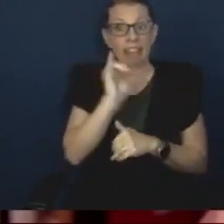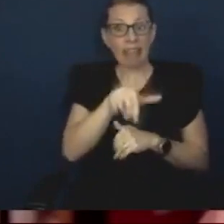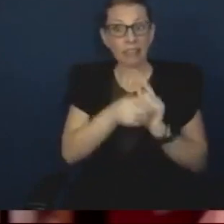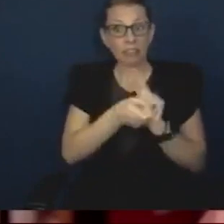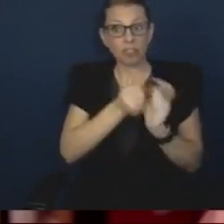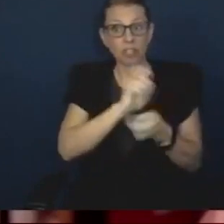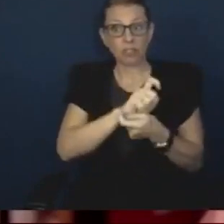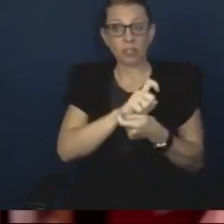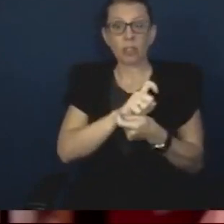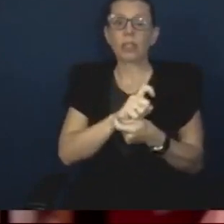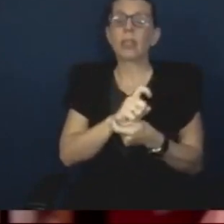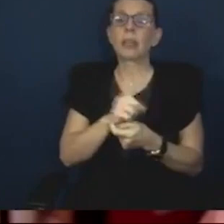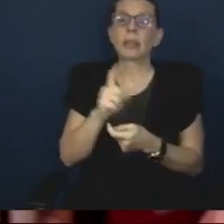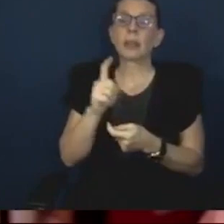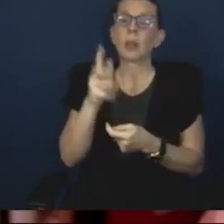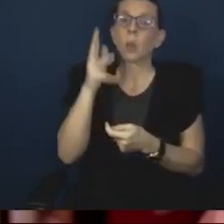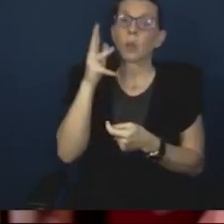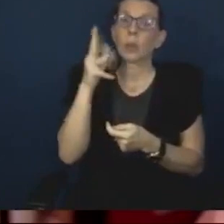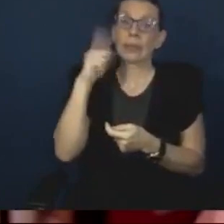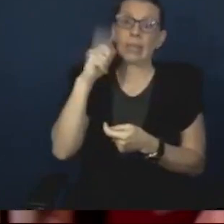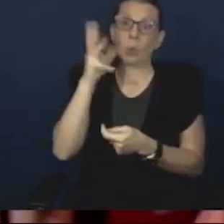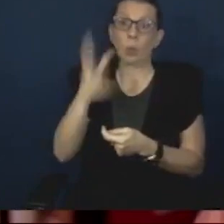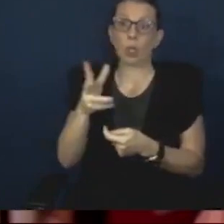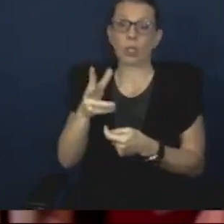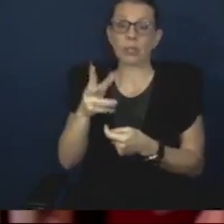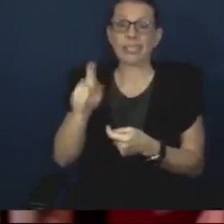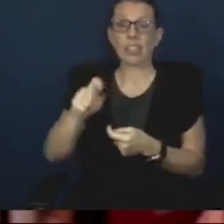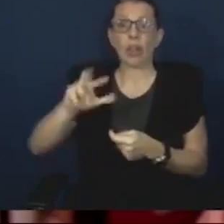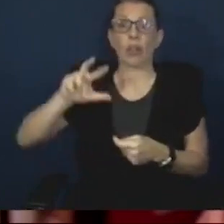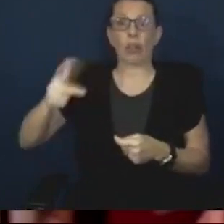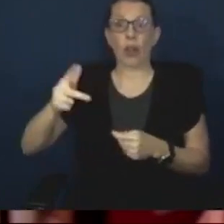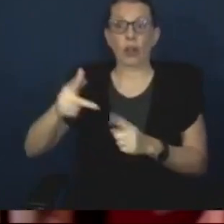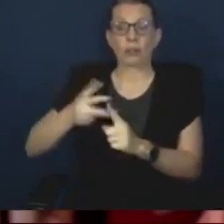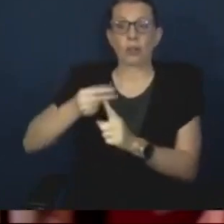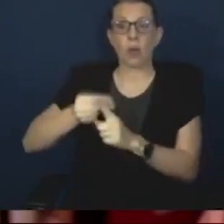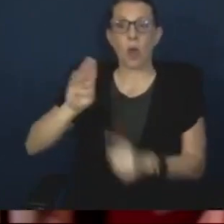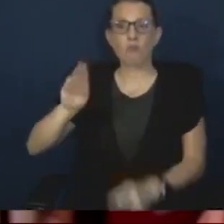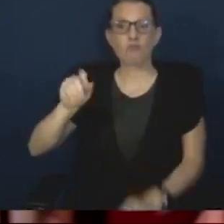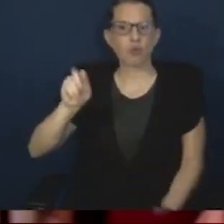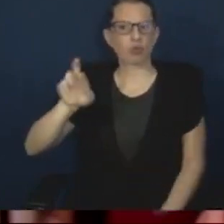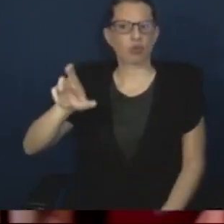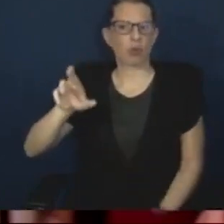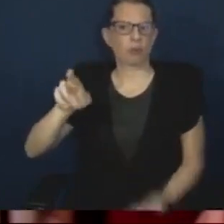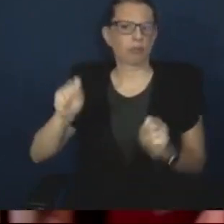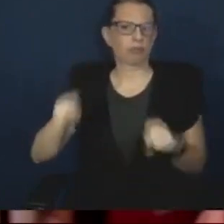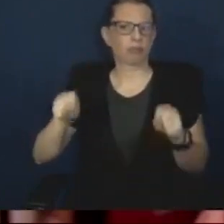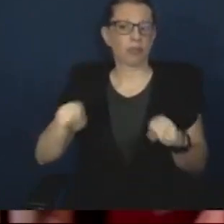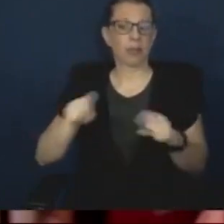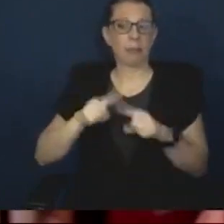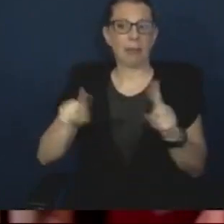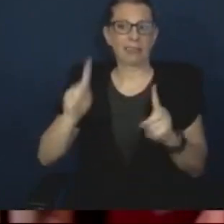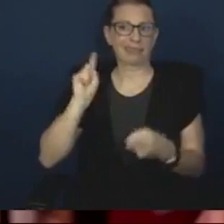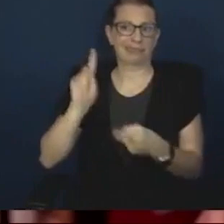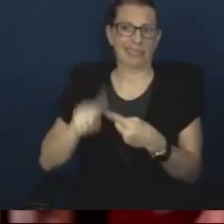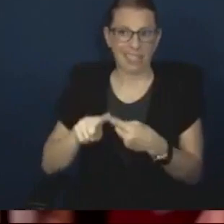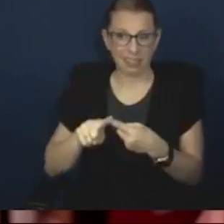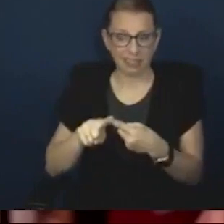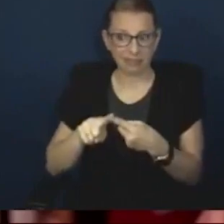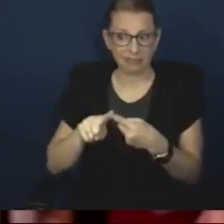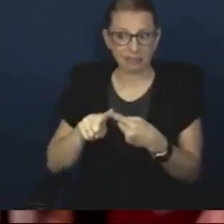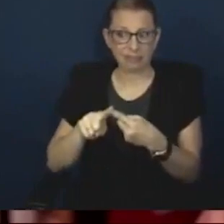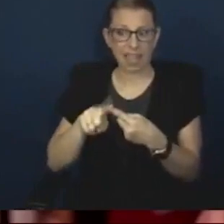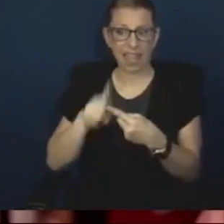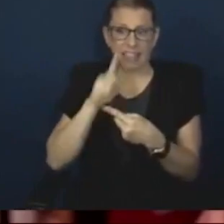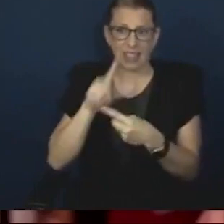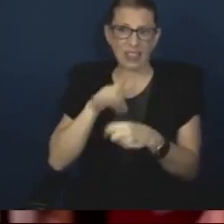we would need to have a third dose or some kind of a booster, perhaps. But until then, I think it's premature. And,